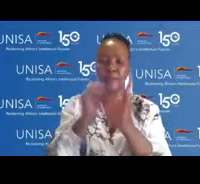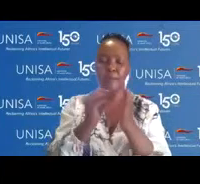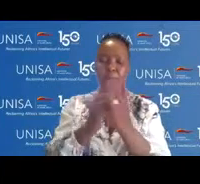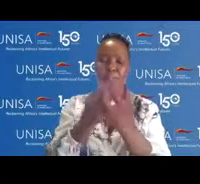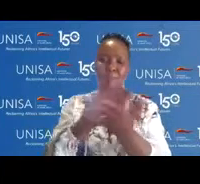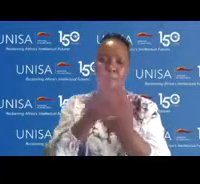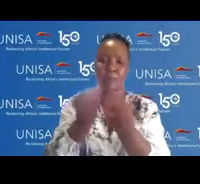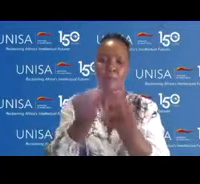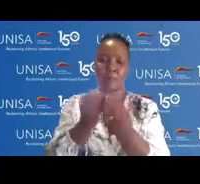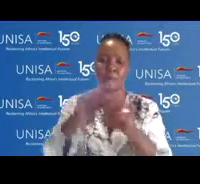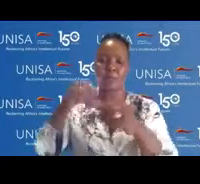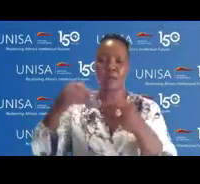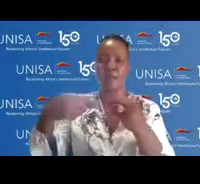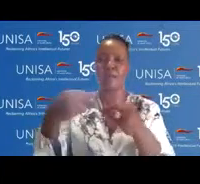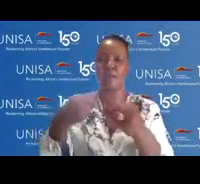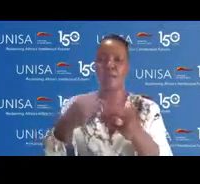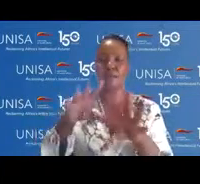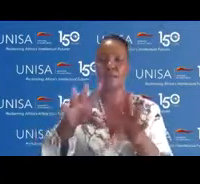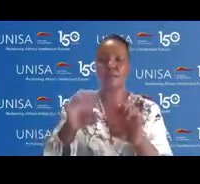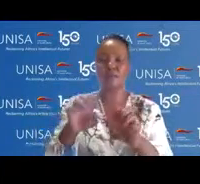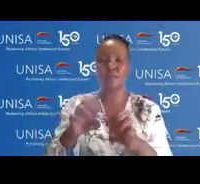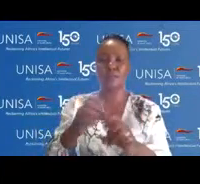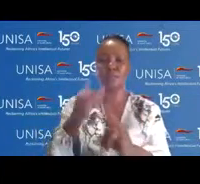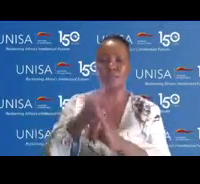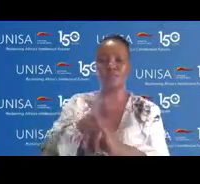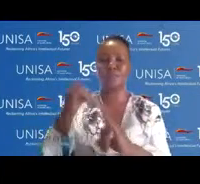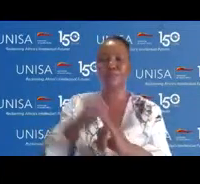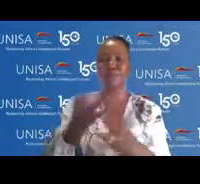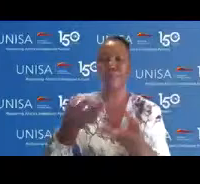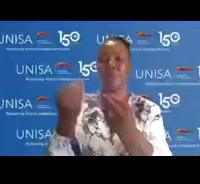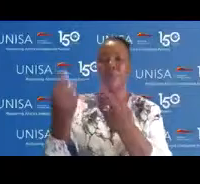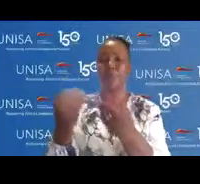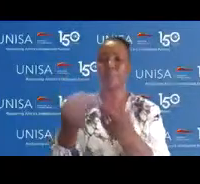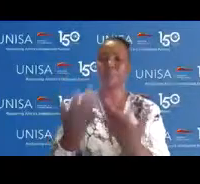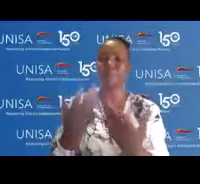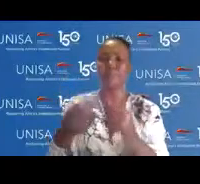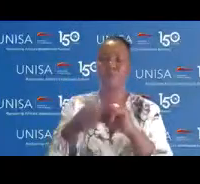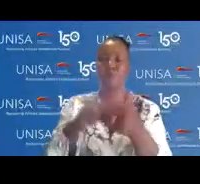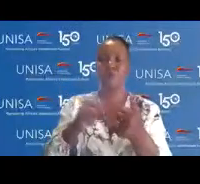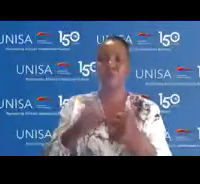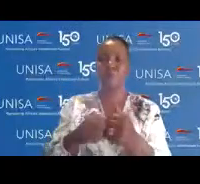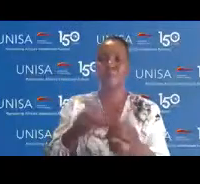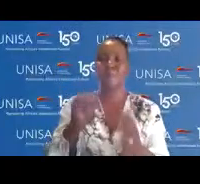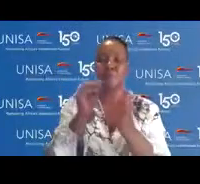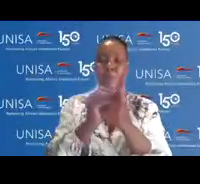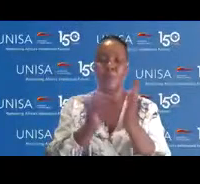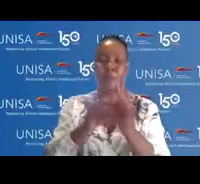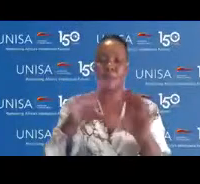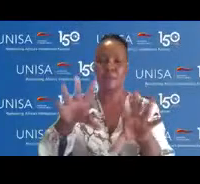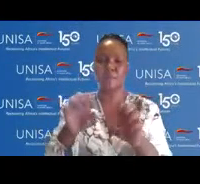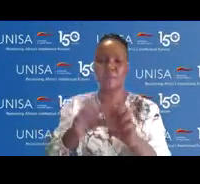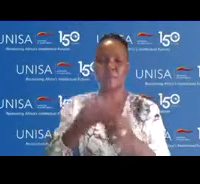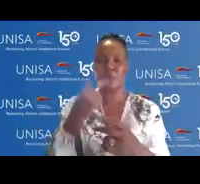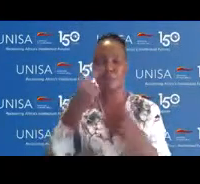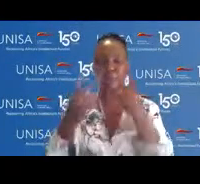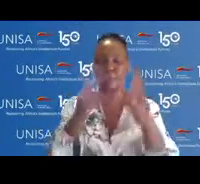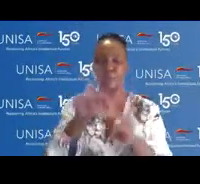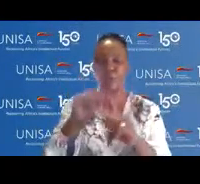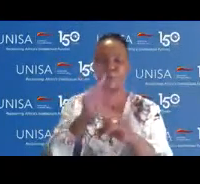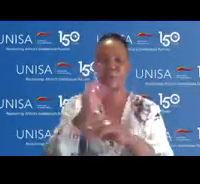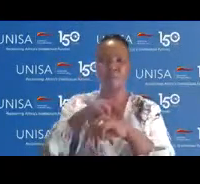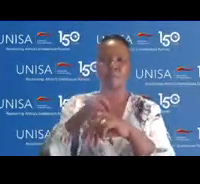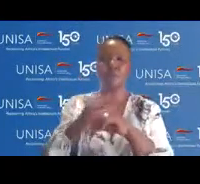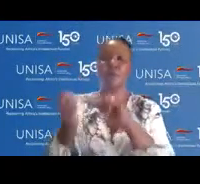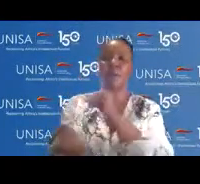guys, the chat. If you've got problems with the exam, I've just posted in there so you guys can see what needs to happen or what you need to do